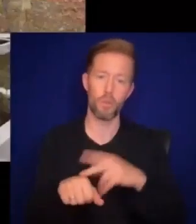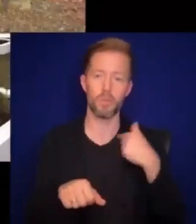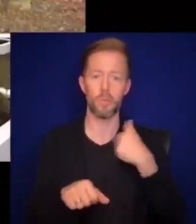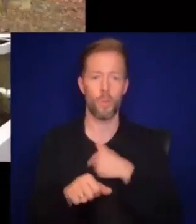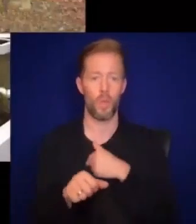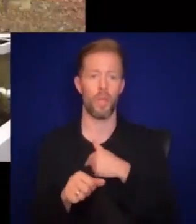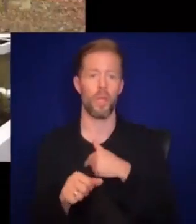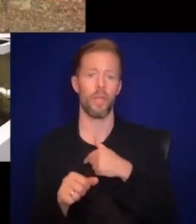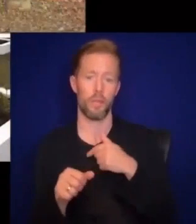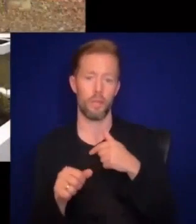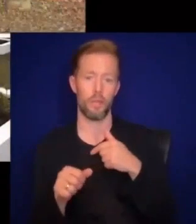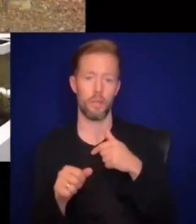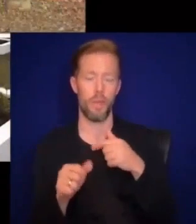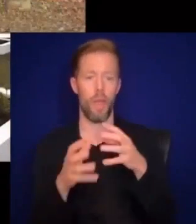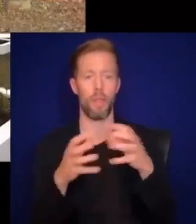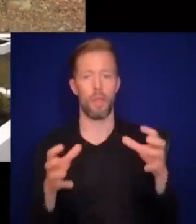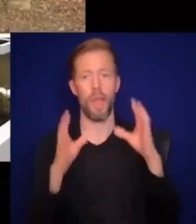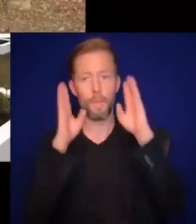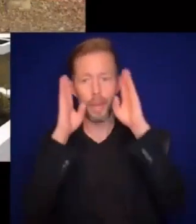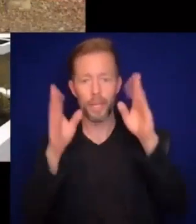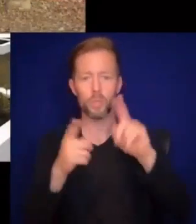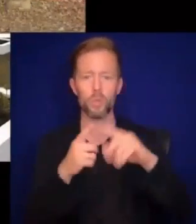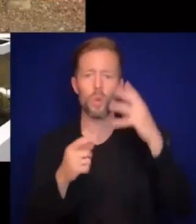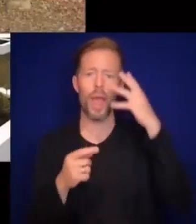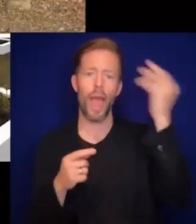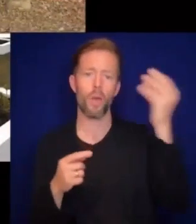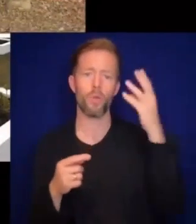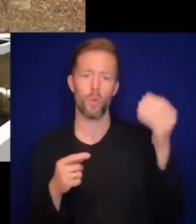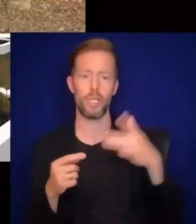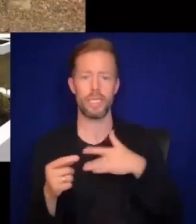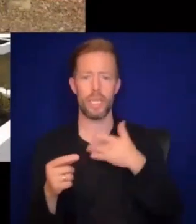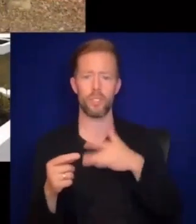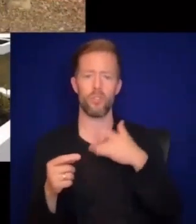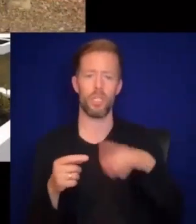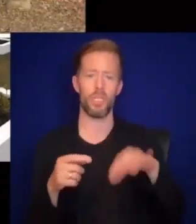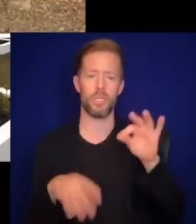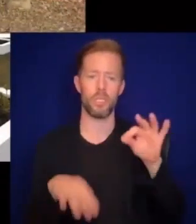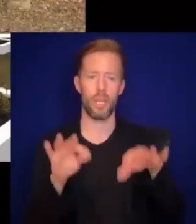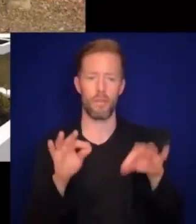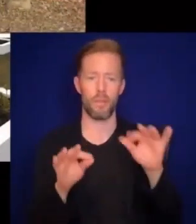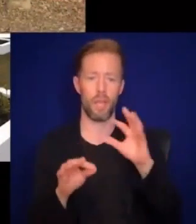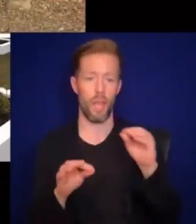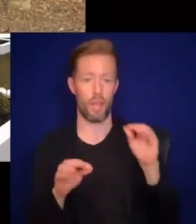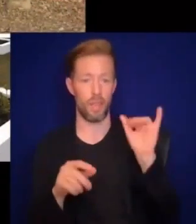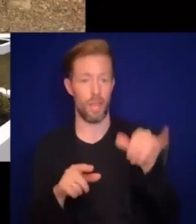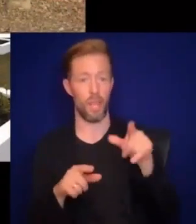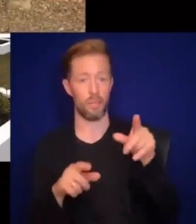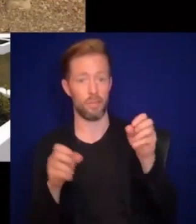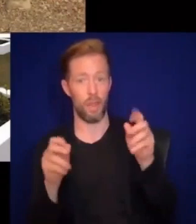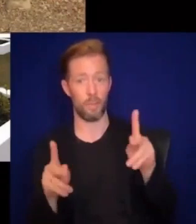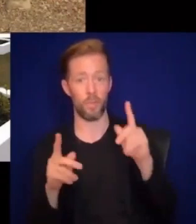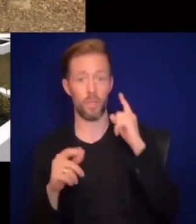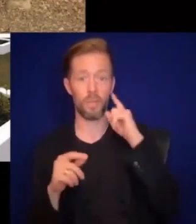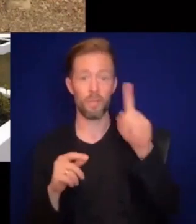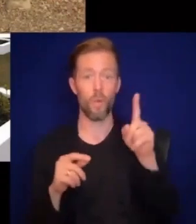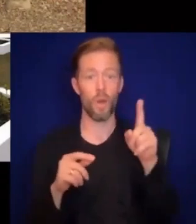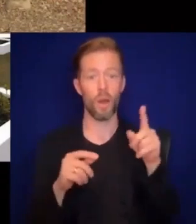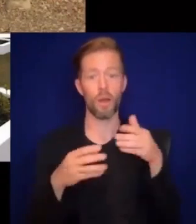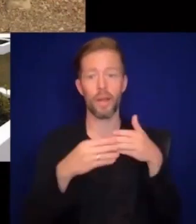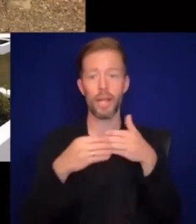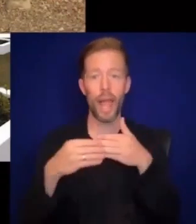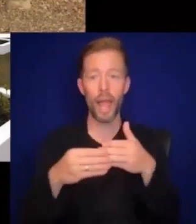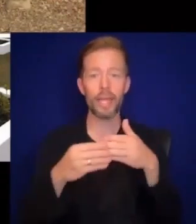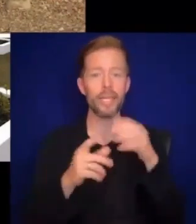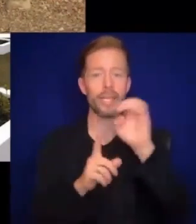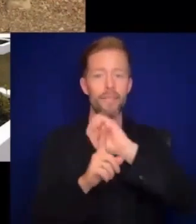of course, we pay a lot of attention to the outdoor sensory discoveries. And these are opportunities